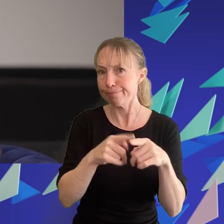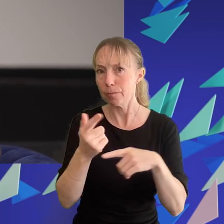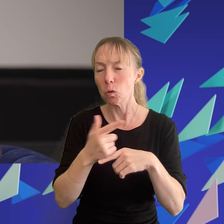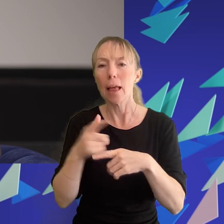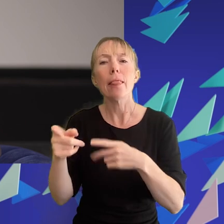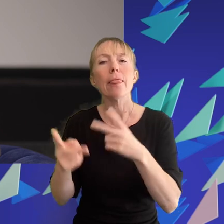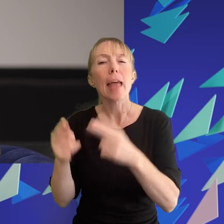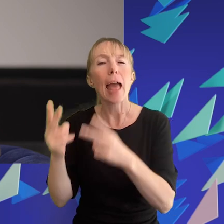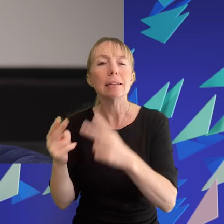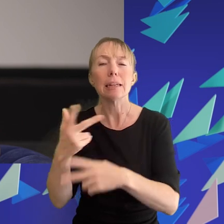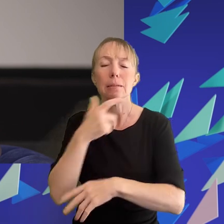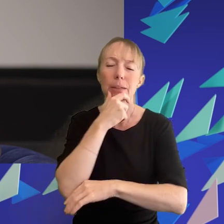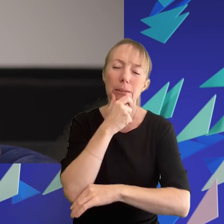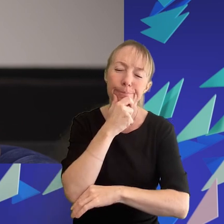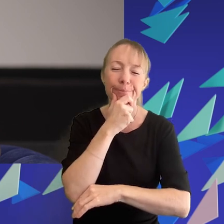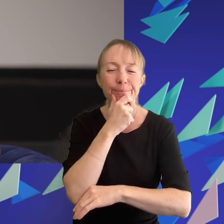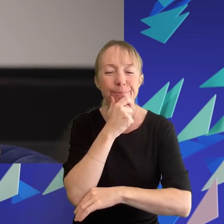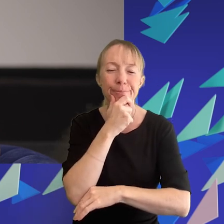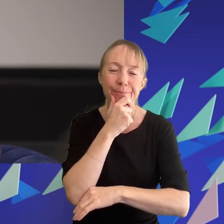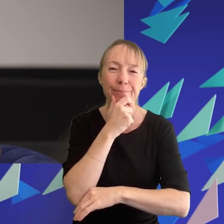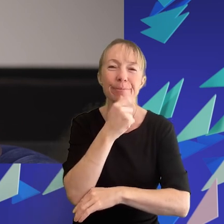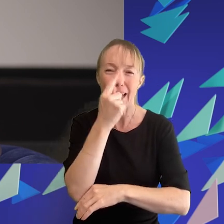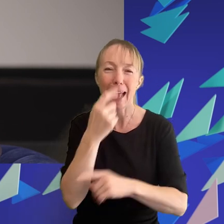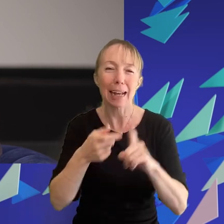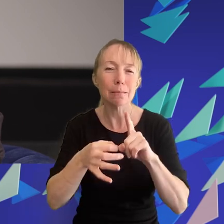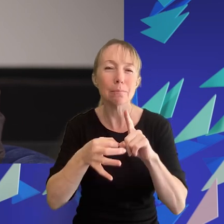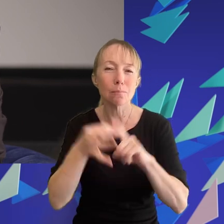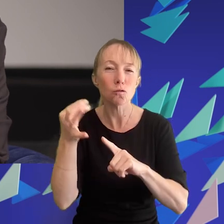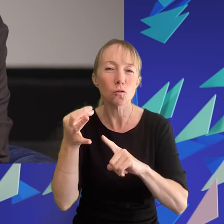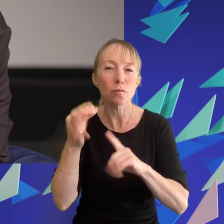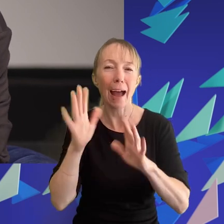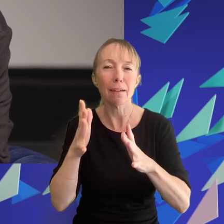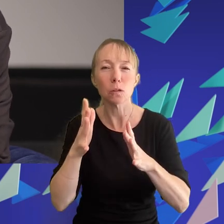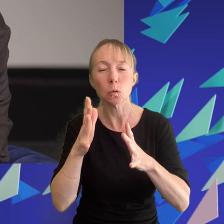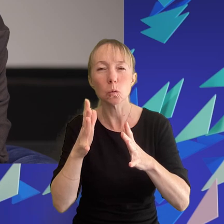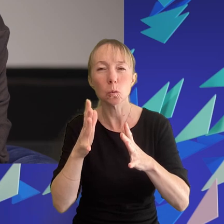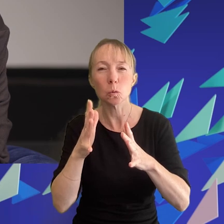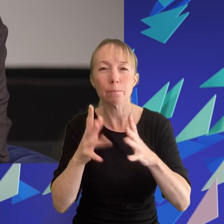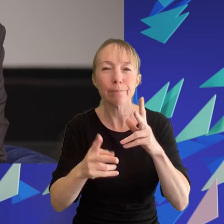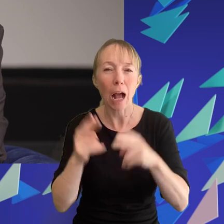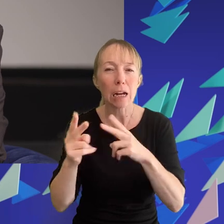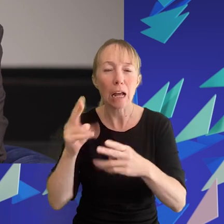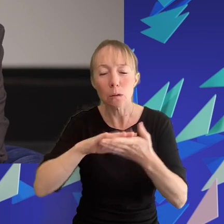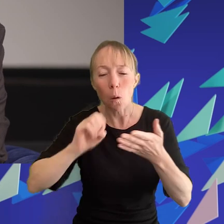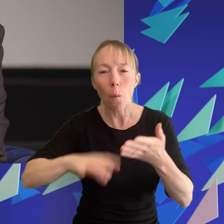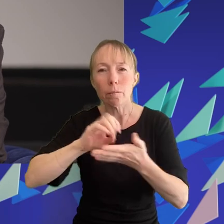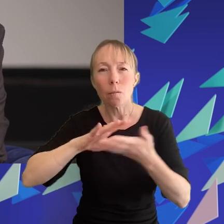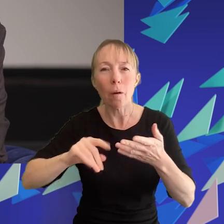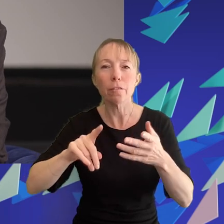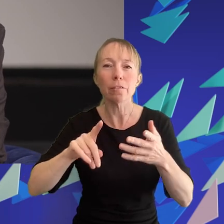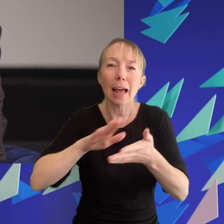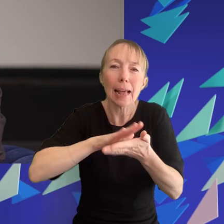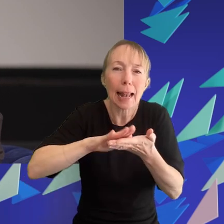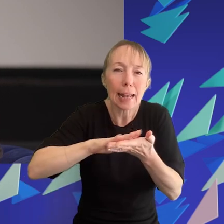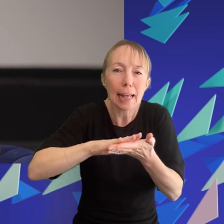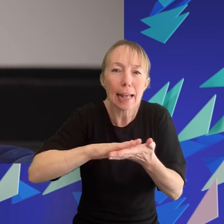things that I understood that it could be moved and it could be better. And I have to strip out some things. You have to clean things during